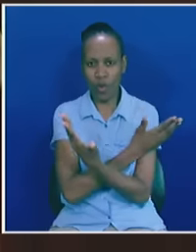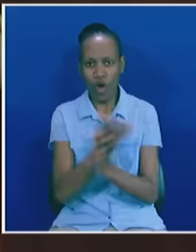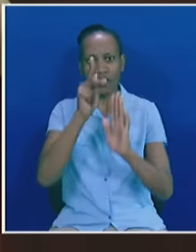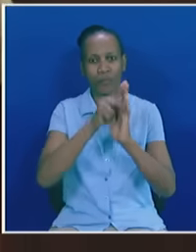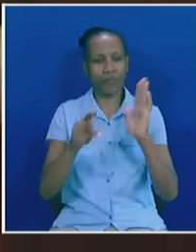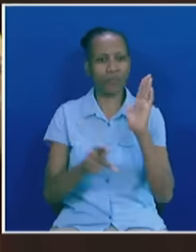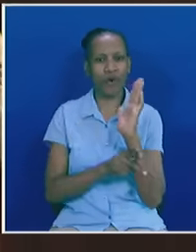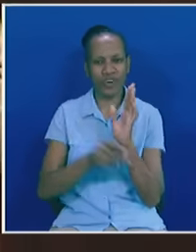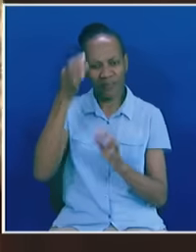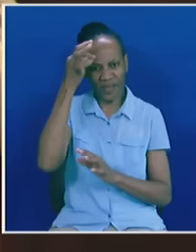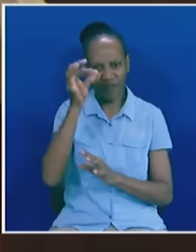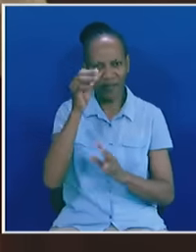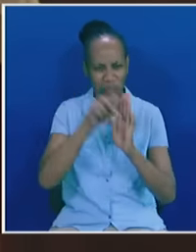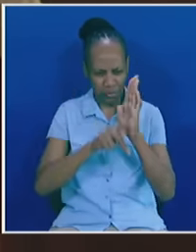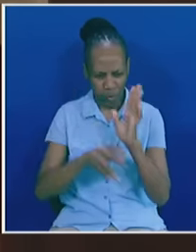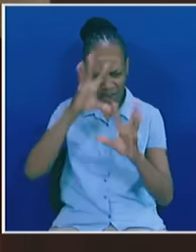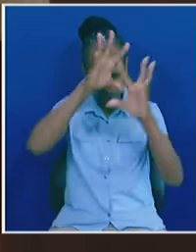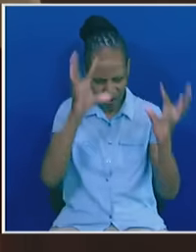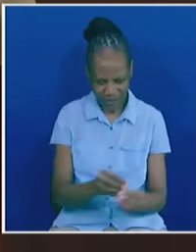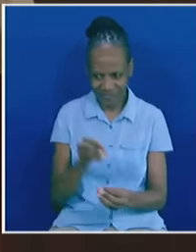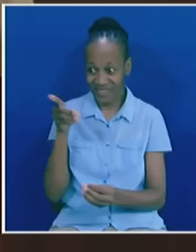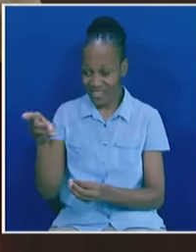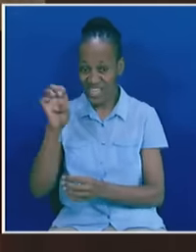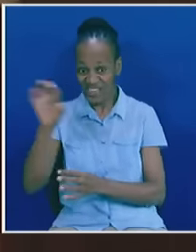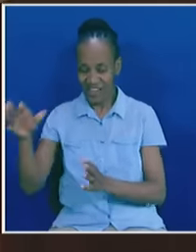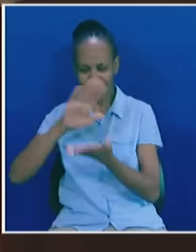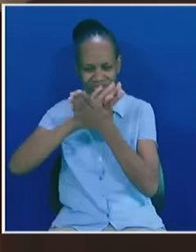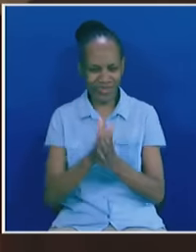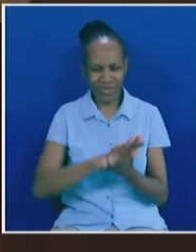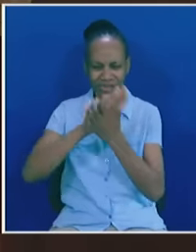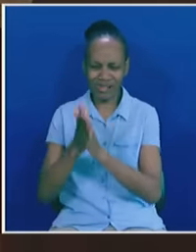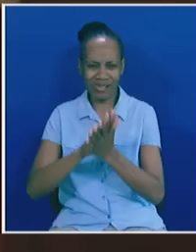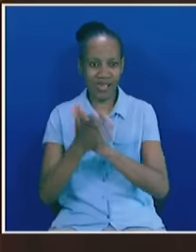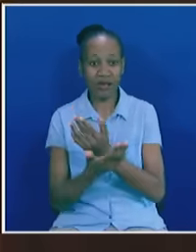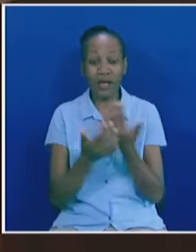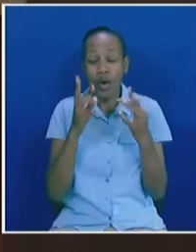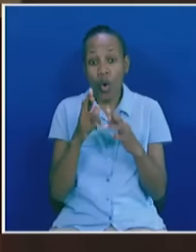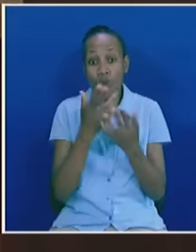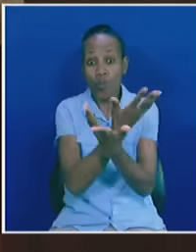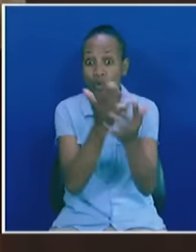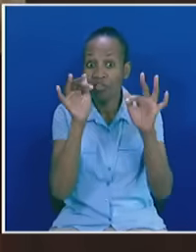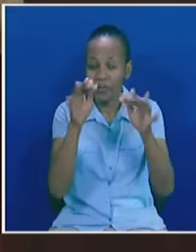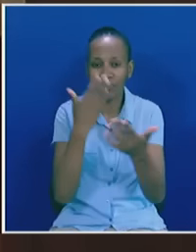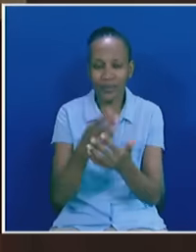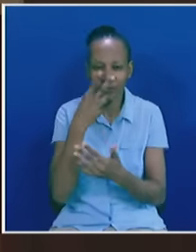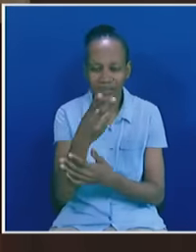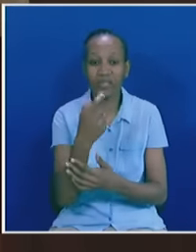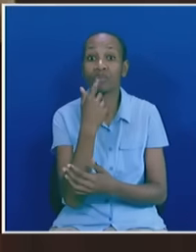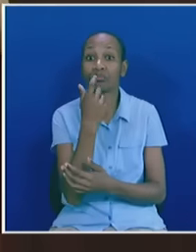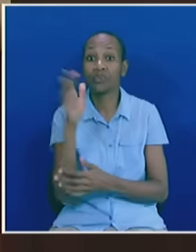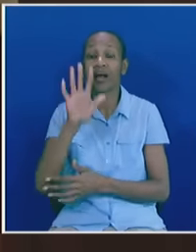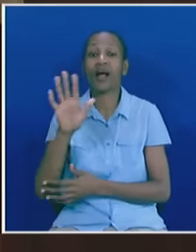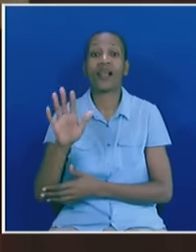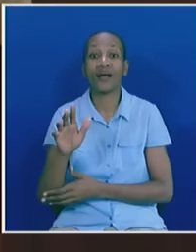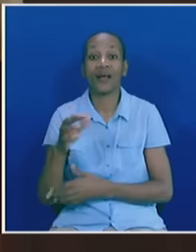the programs of the government. Isizwe masibabone ngezinto ezibovana bakhona lapha emphakathini.